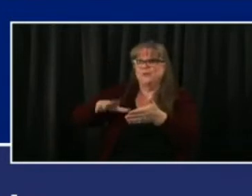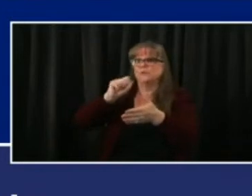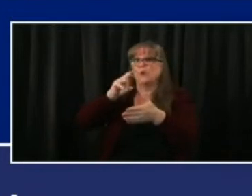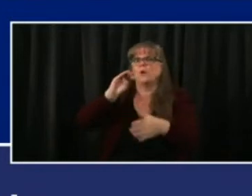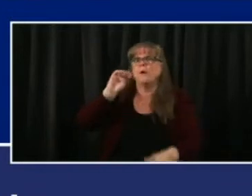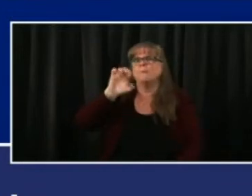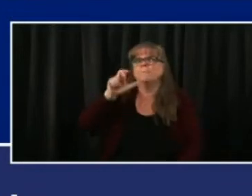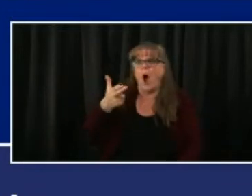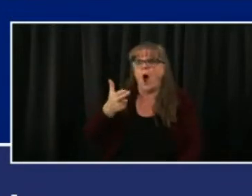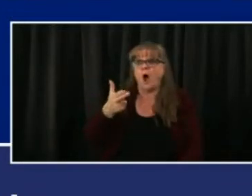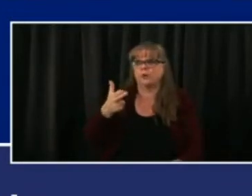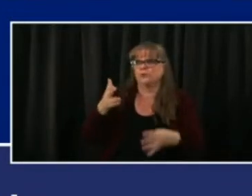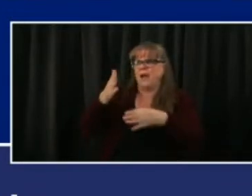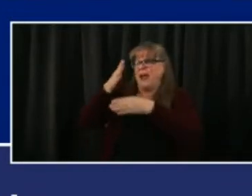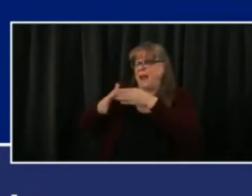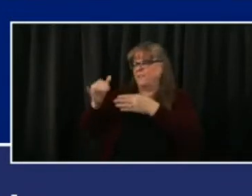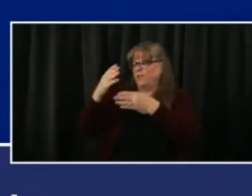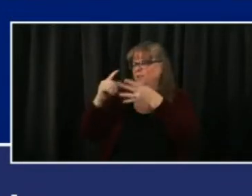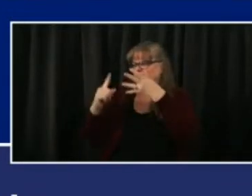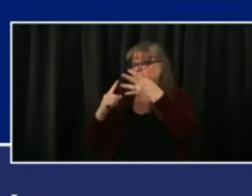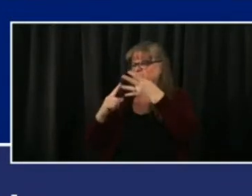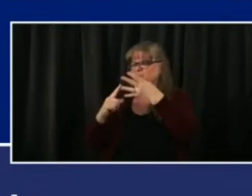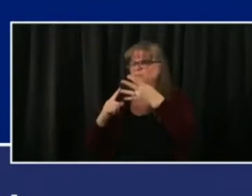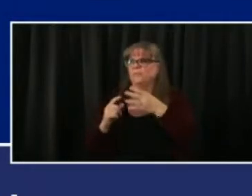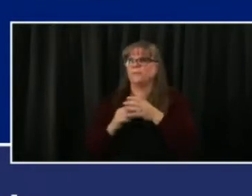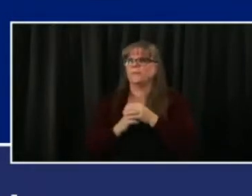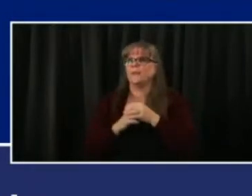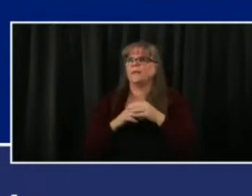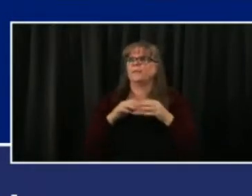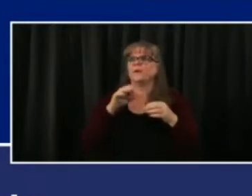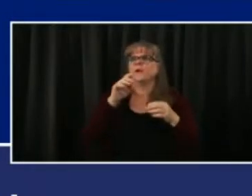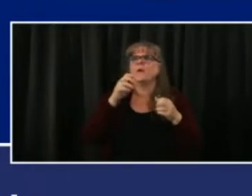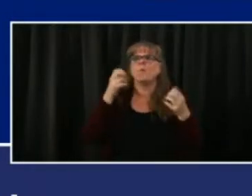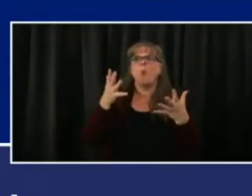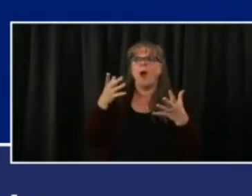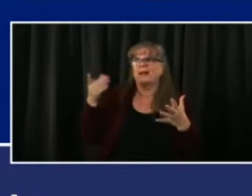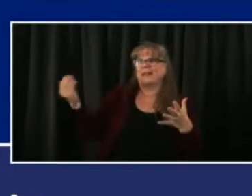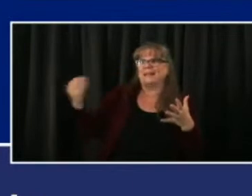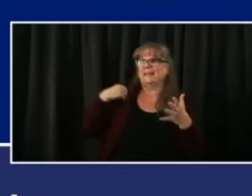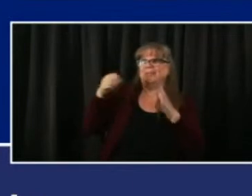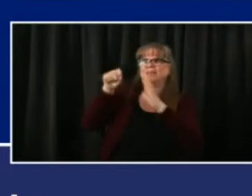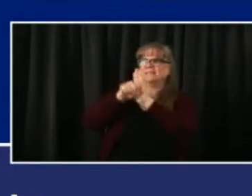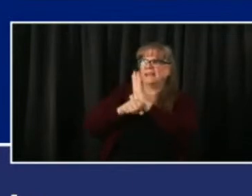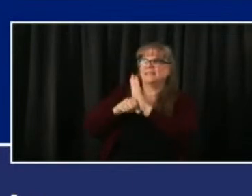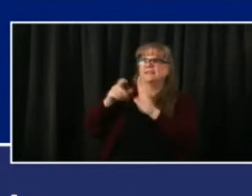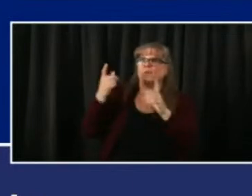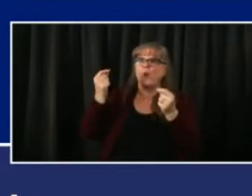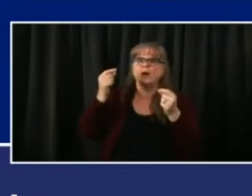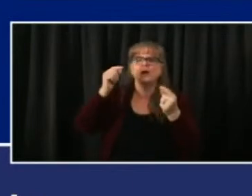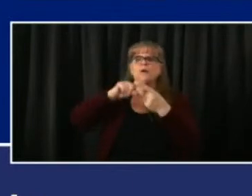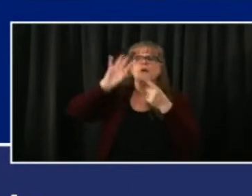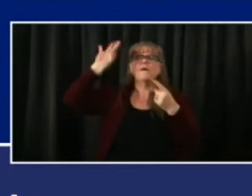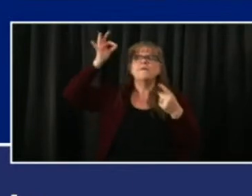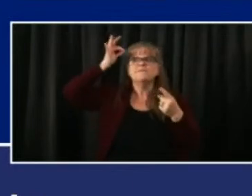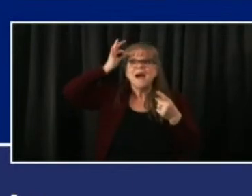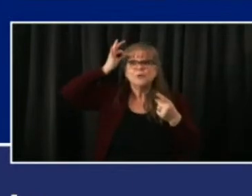supply. This not only includes the state allocation, but it's also the allocation from the federal government for the federally